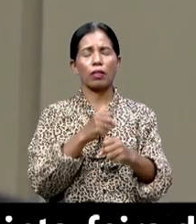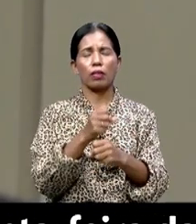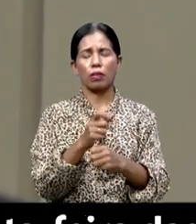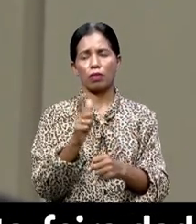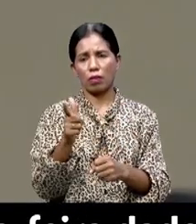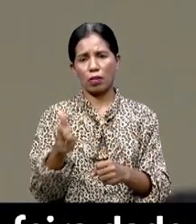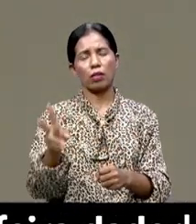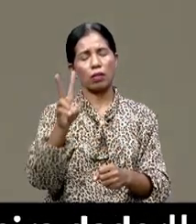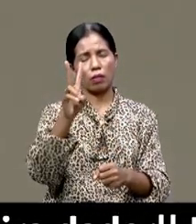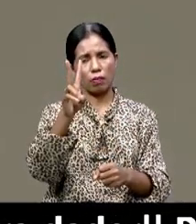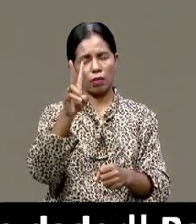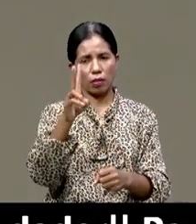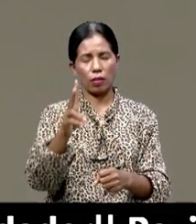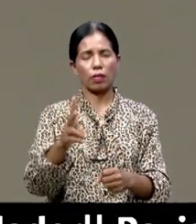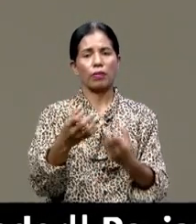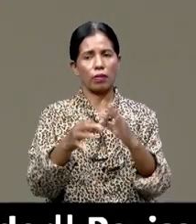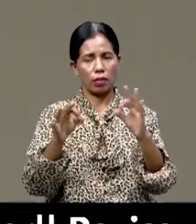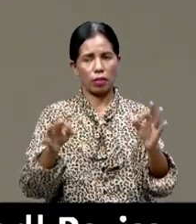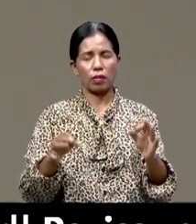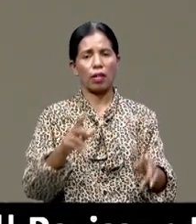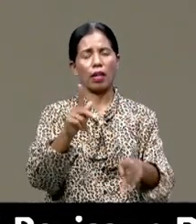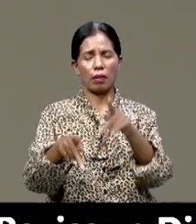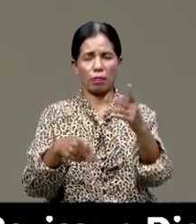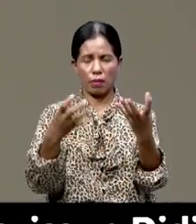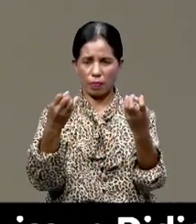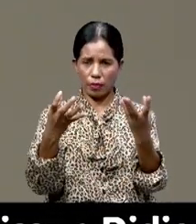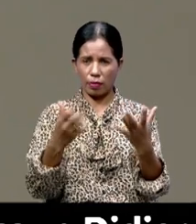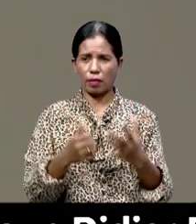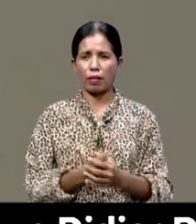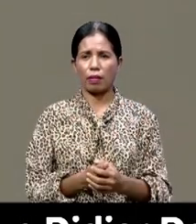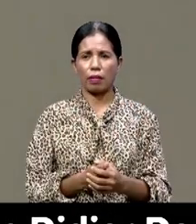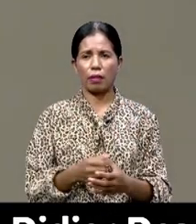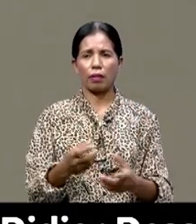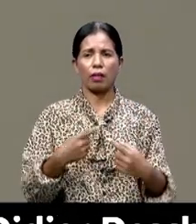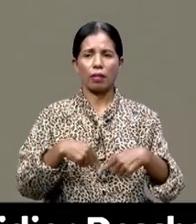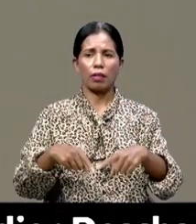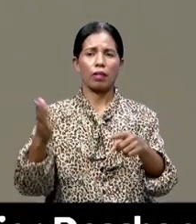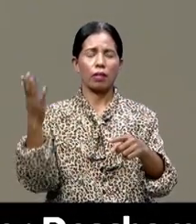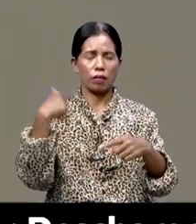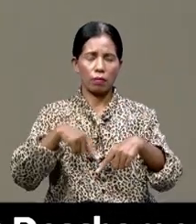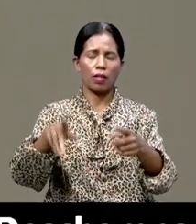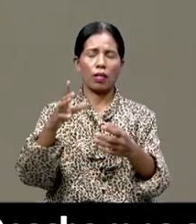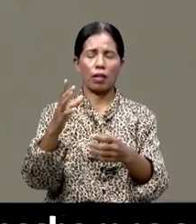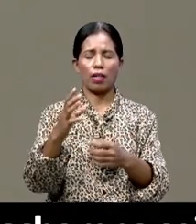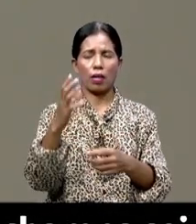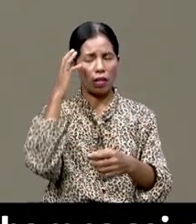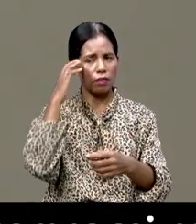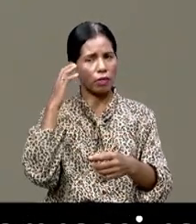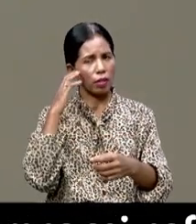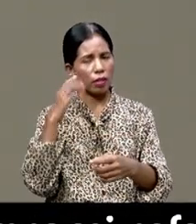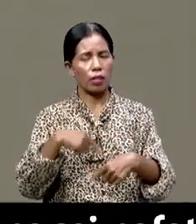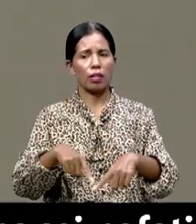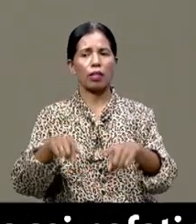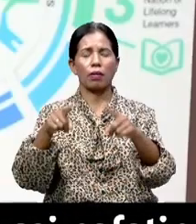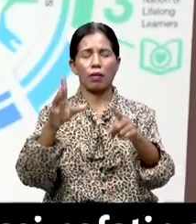already, many others. I went to Africa, I went to some